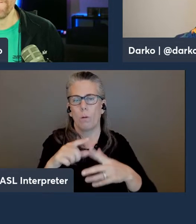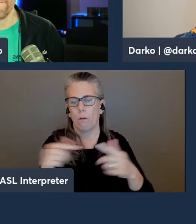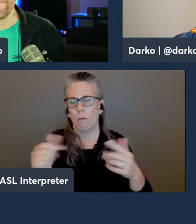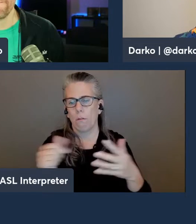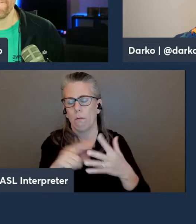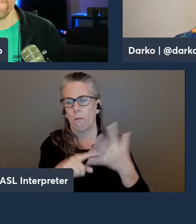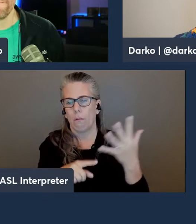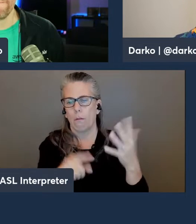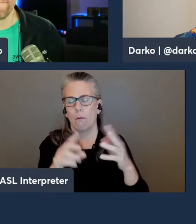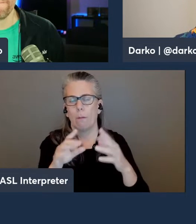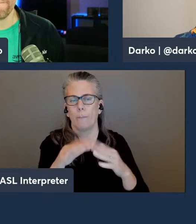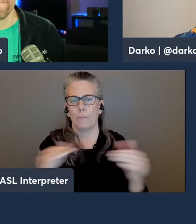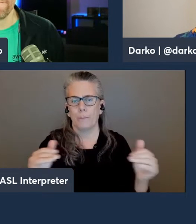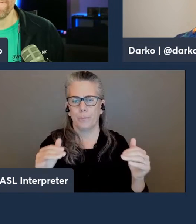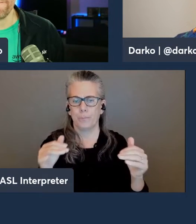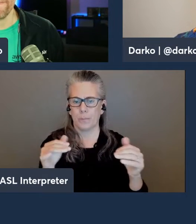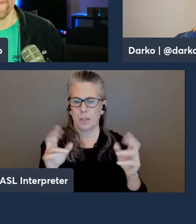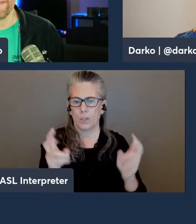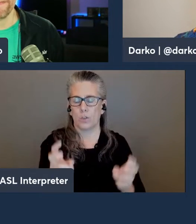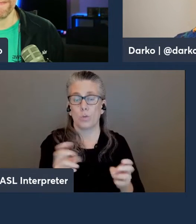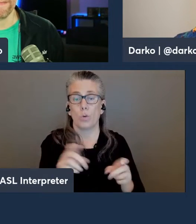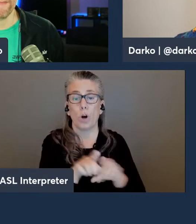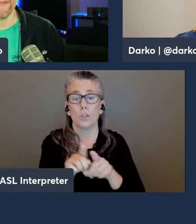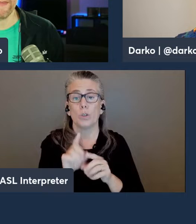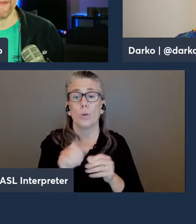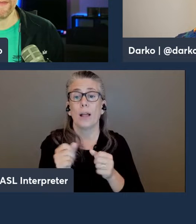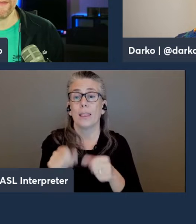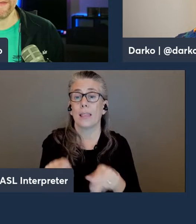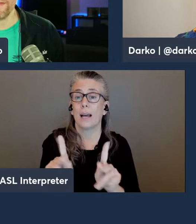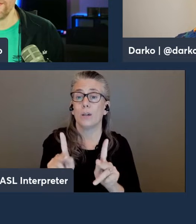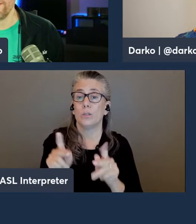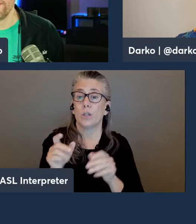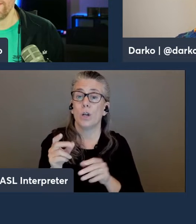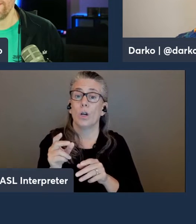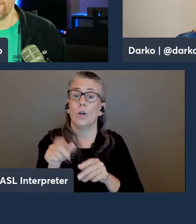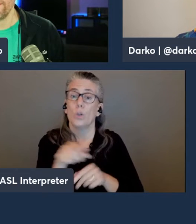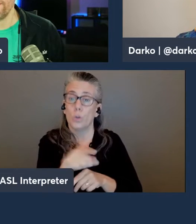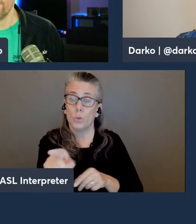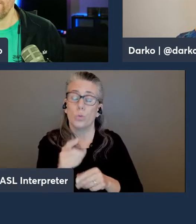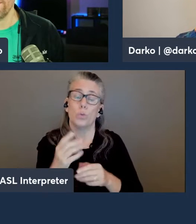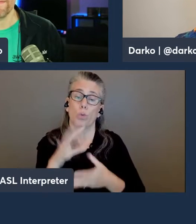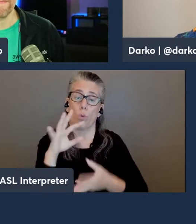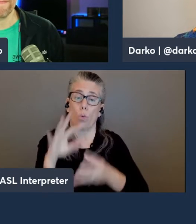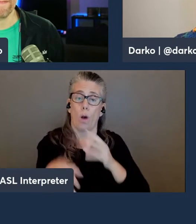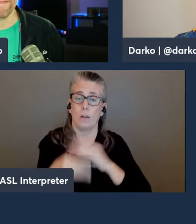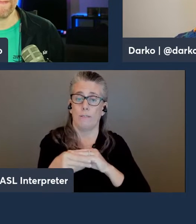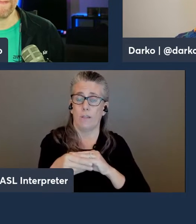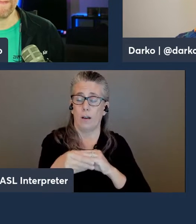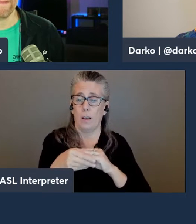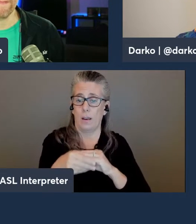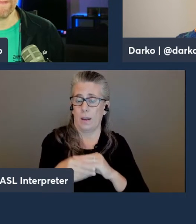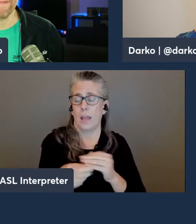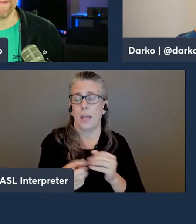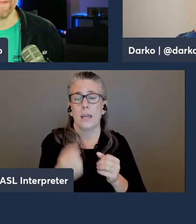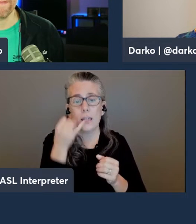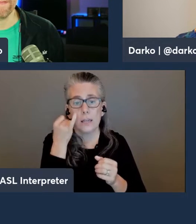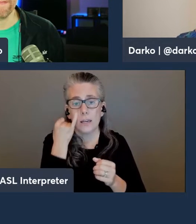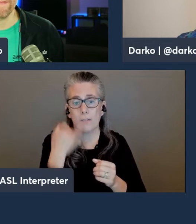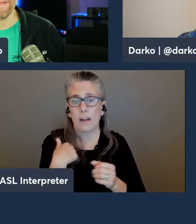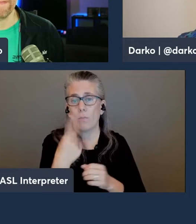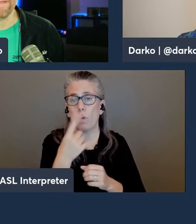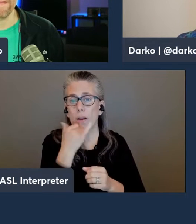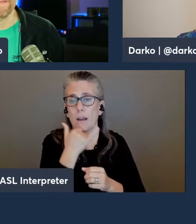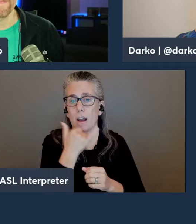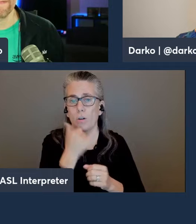you to quantify, like, if you see any issue, right? Like, for example, you know, if there's an error, like, you know, how many users are impacted because of